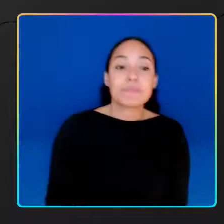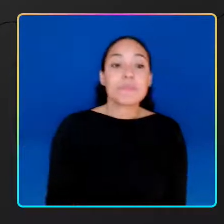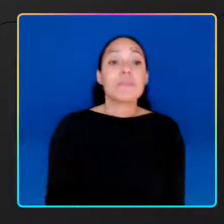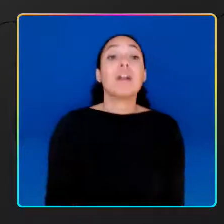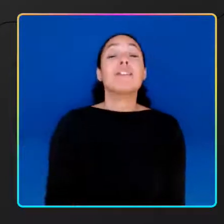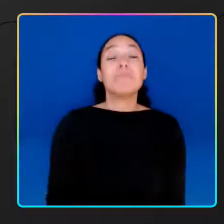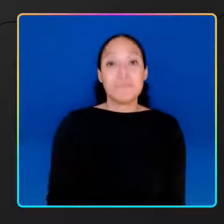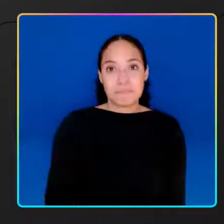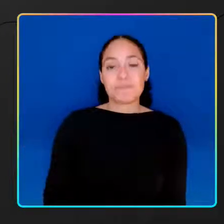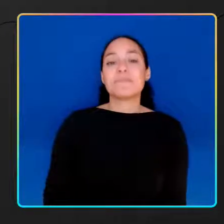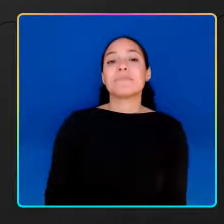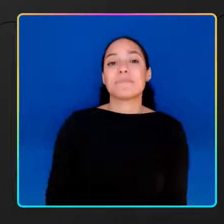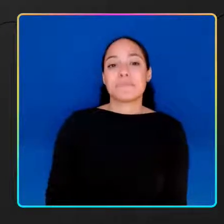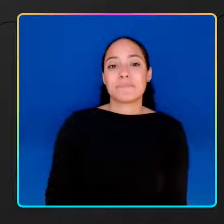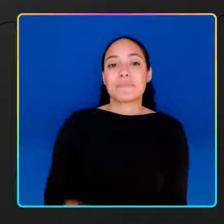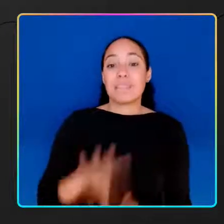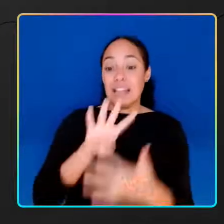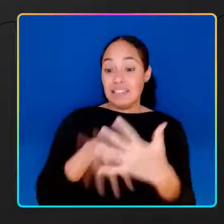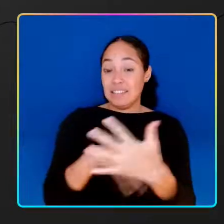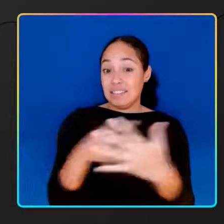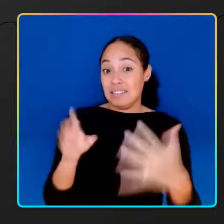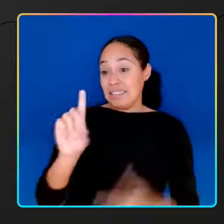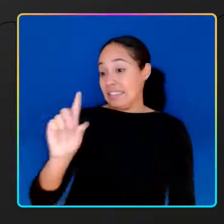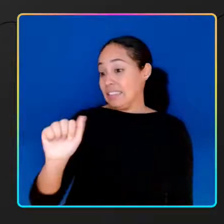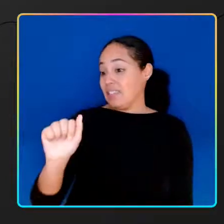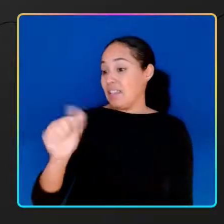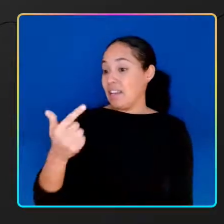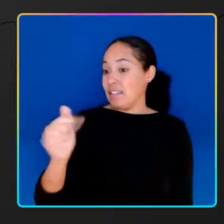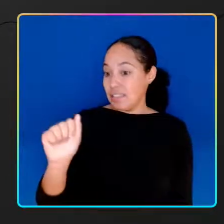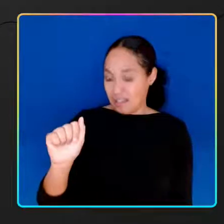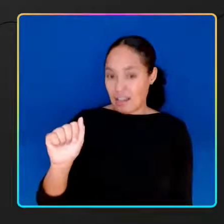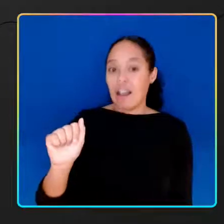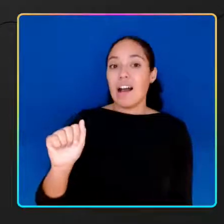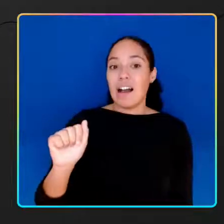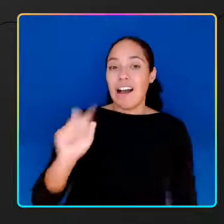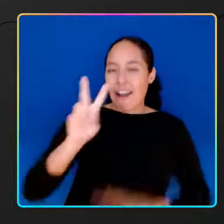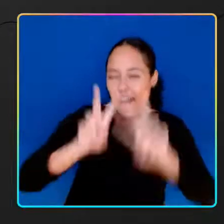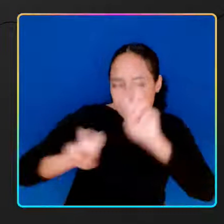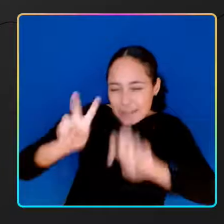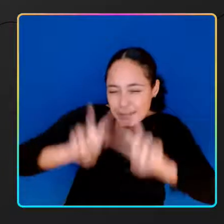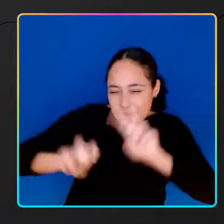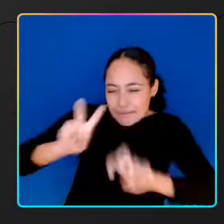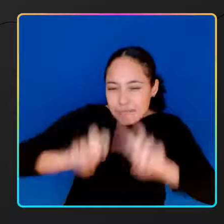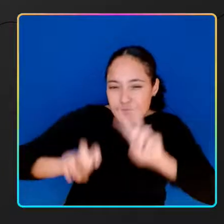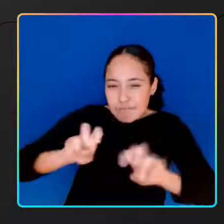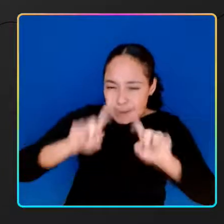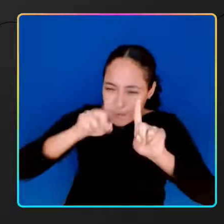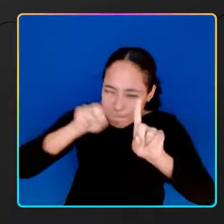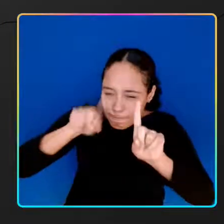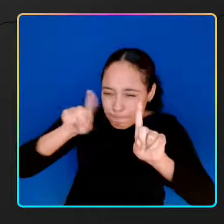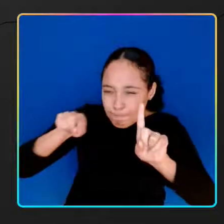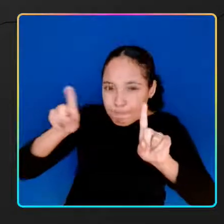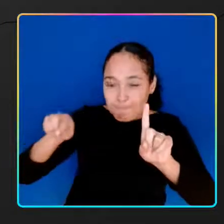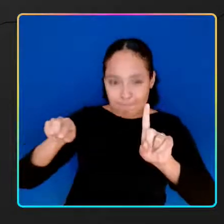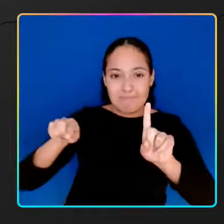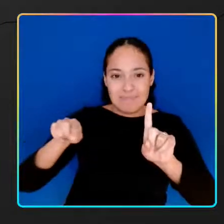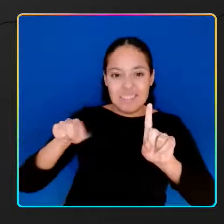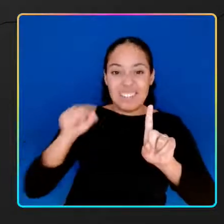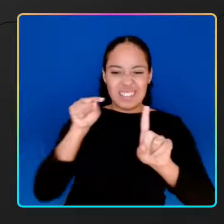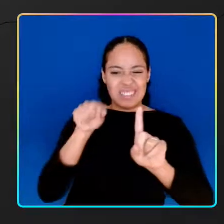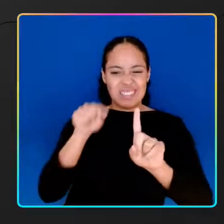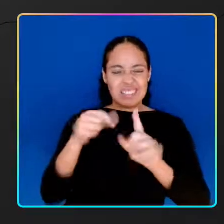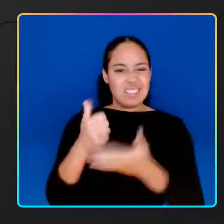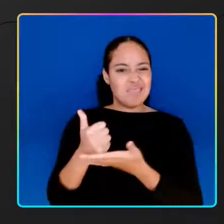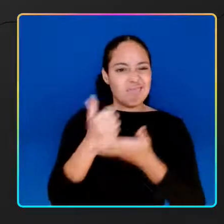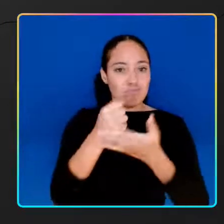analytical language expression in Power BI that actually help people to write calculation inside Power BI.